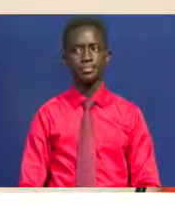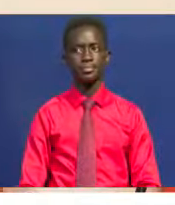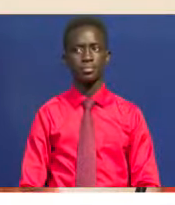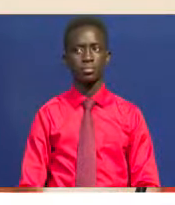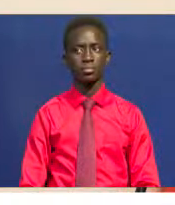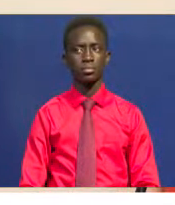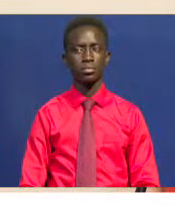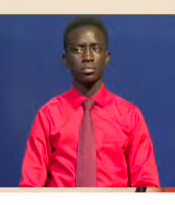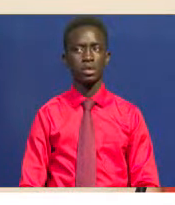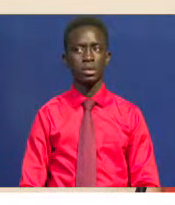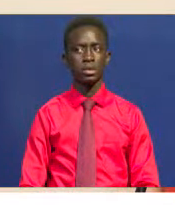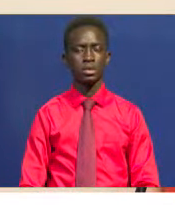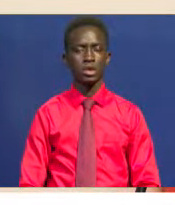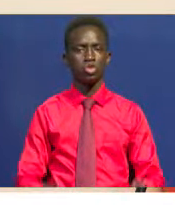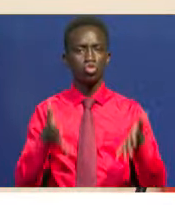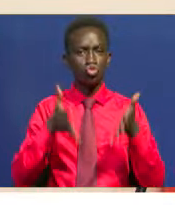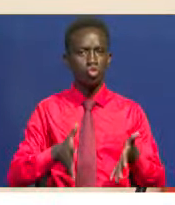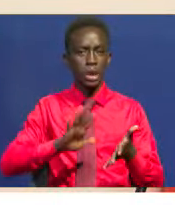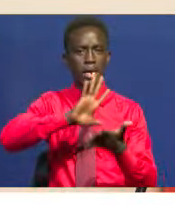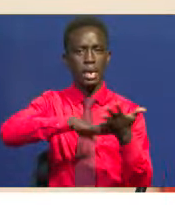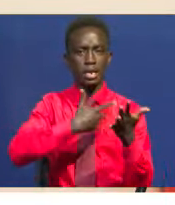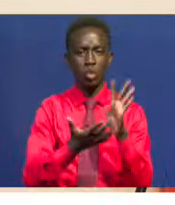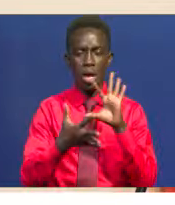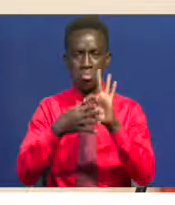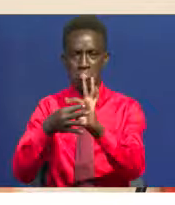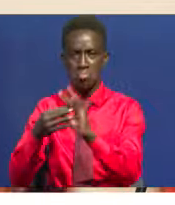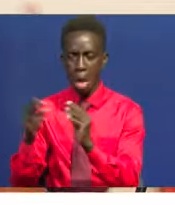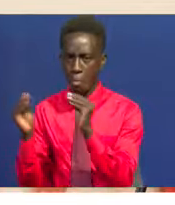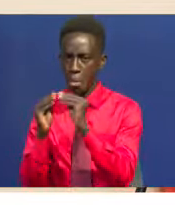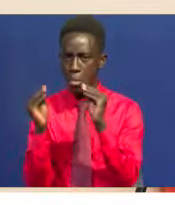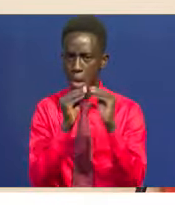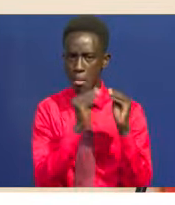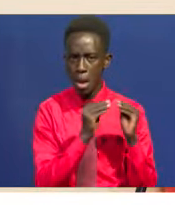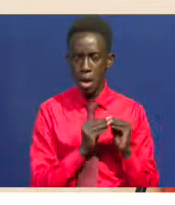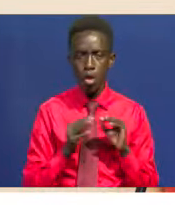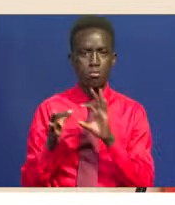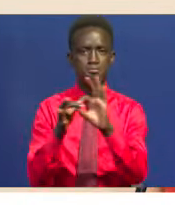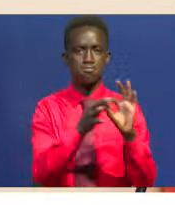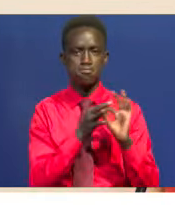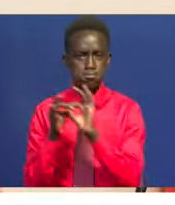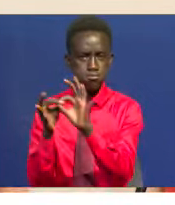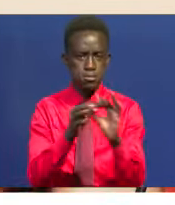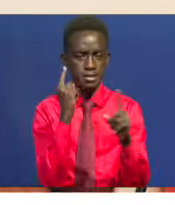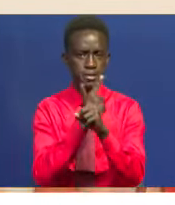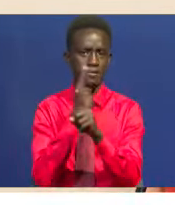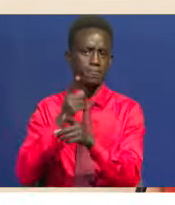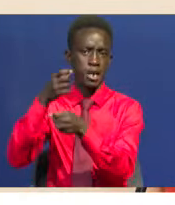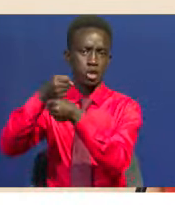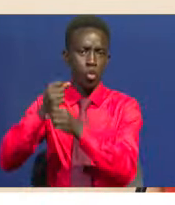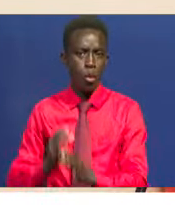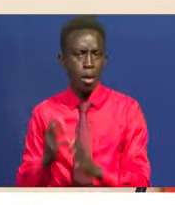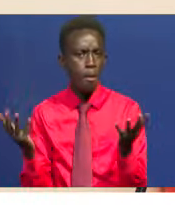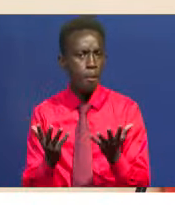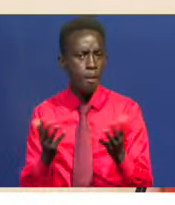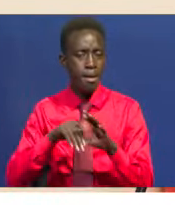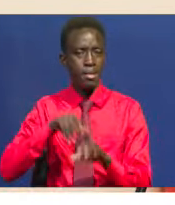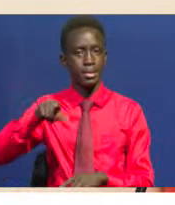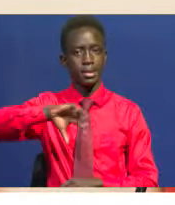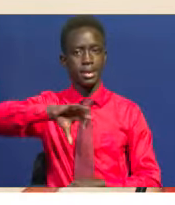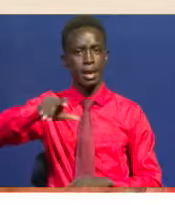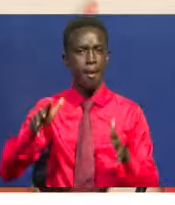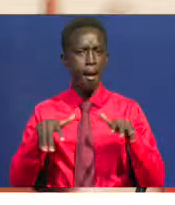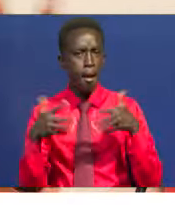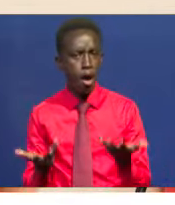There was the networking and the collaborations among the stakeholders in the county, how